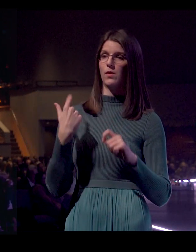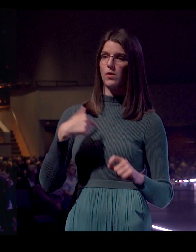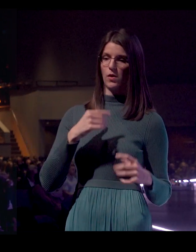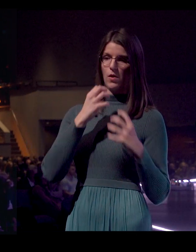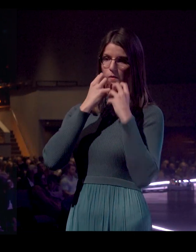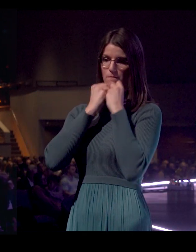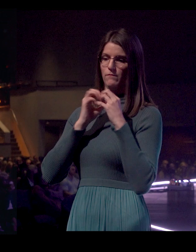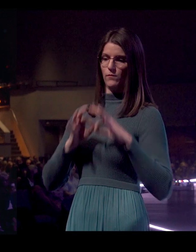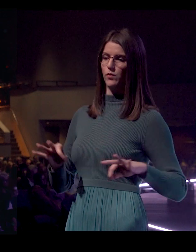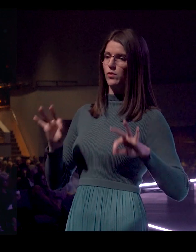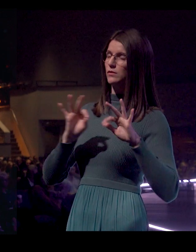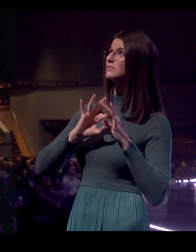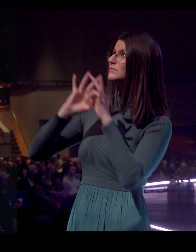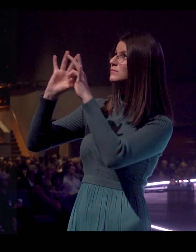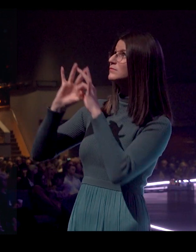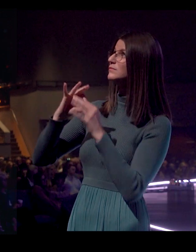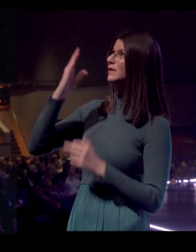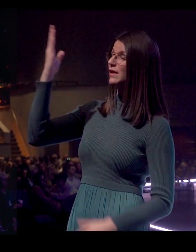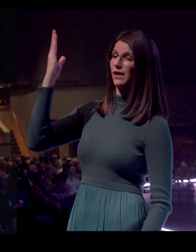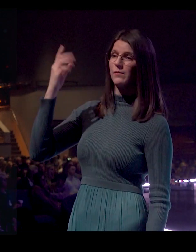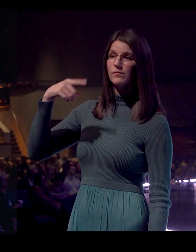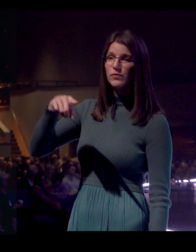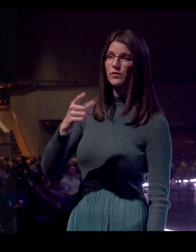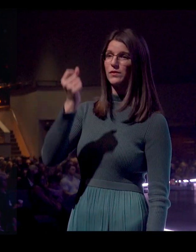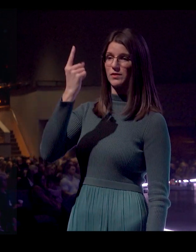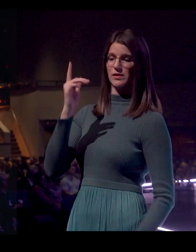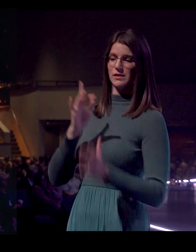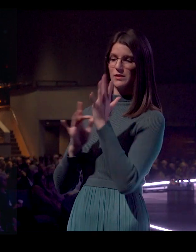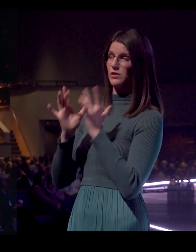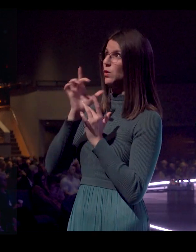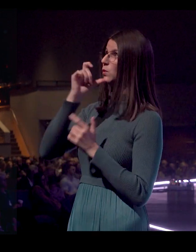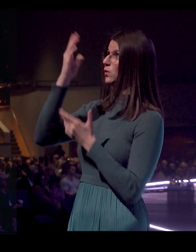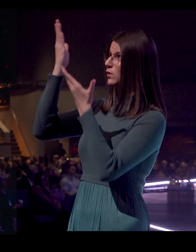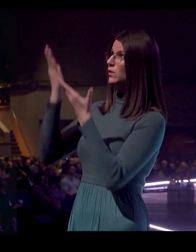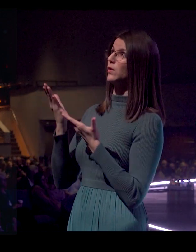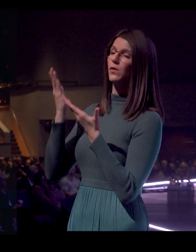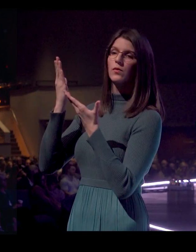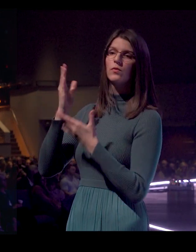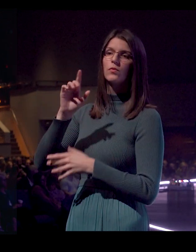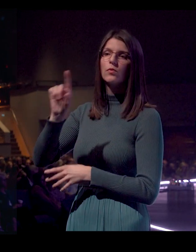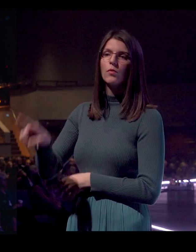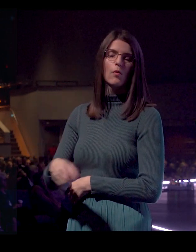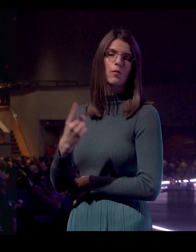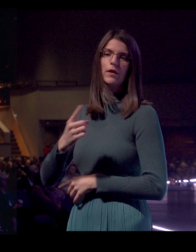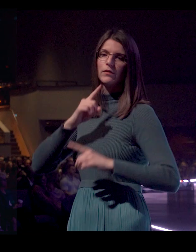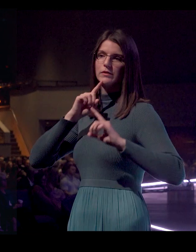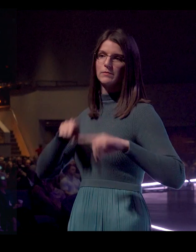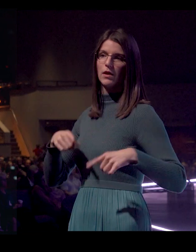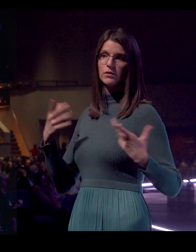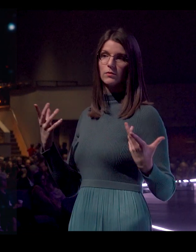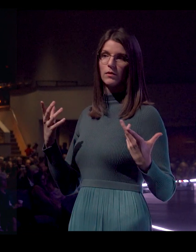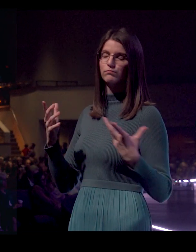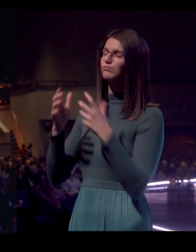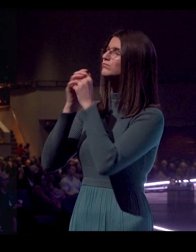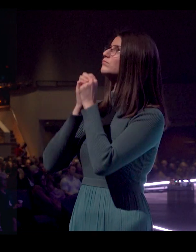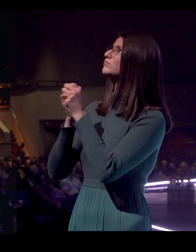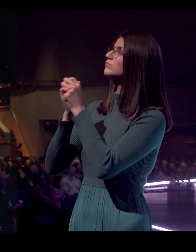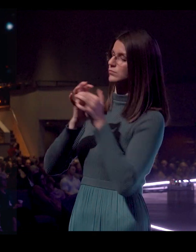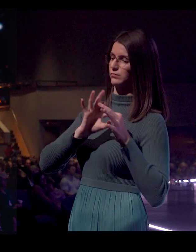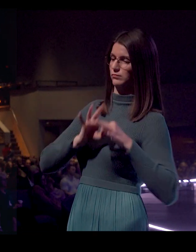is, the only response is to place your worth and value with him, to worship him. Let me take you to the first